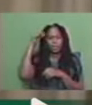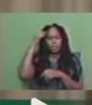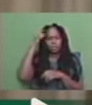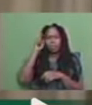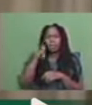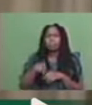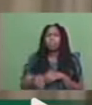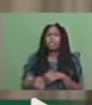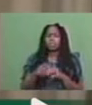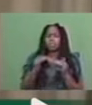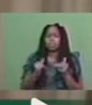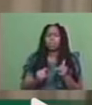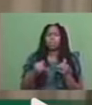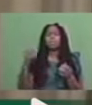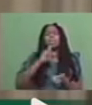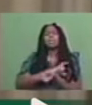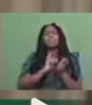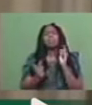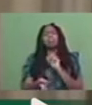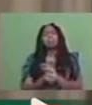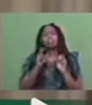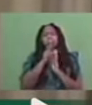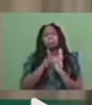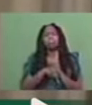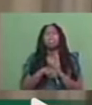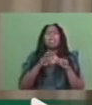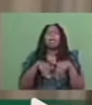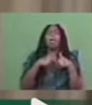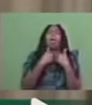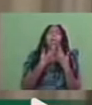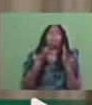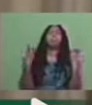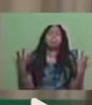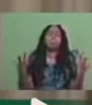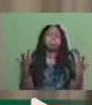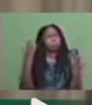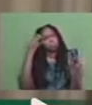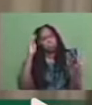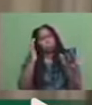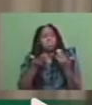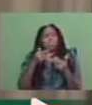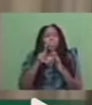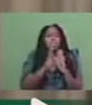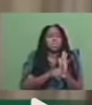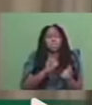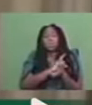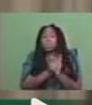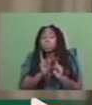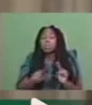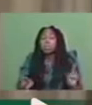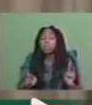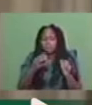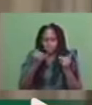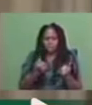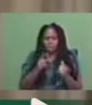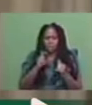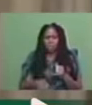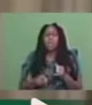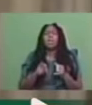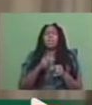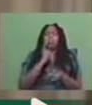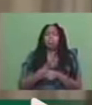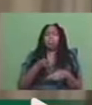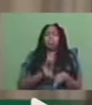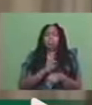inspection machinery, whether through legislation or otherwise, to properly supervise the advent